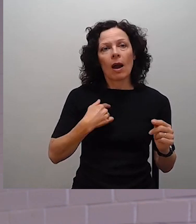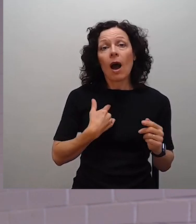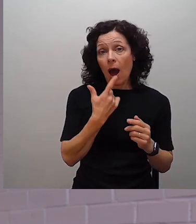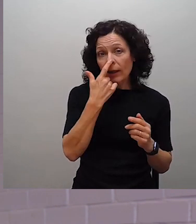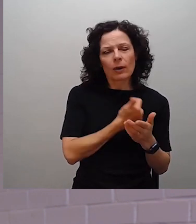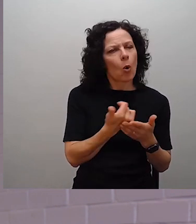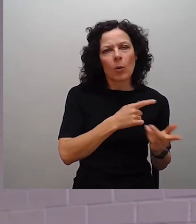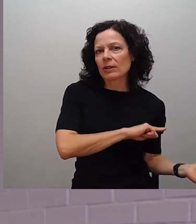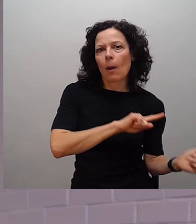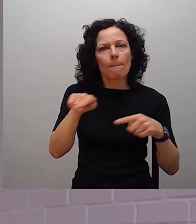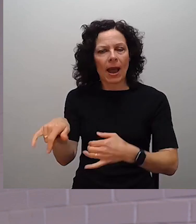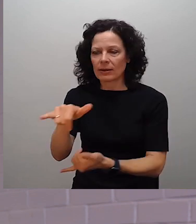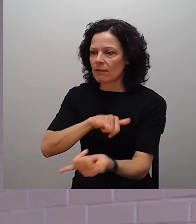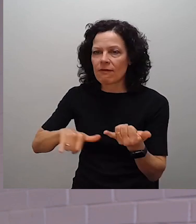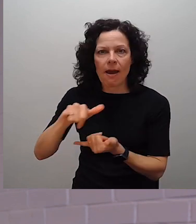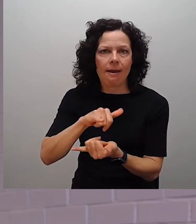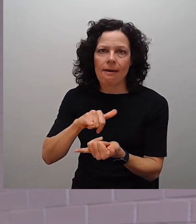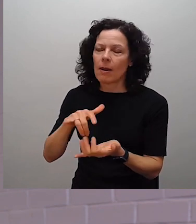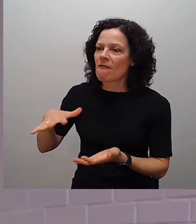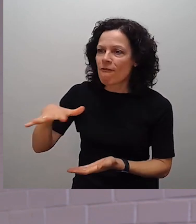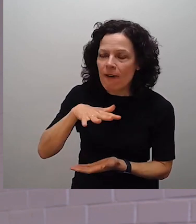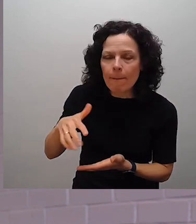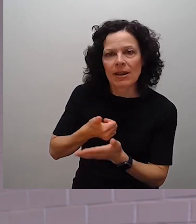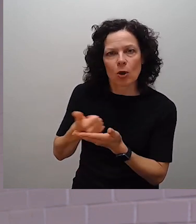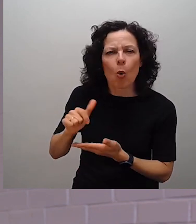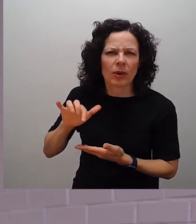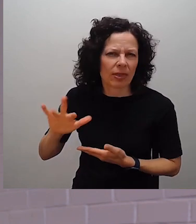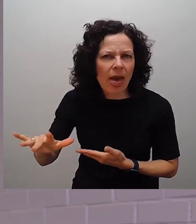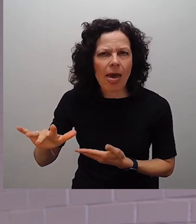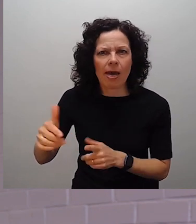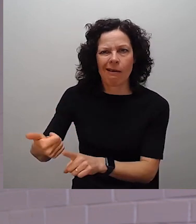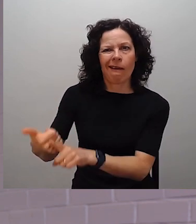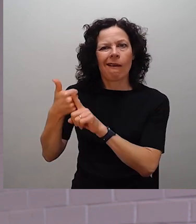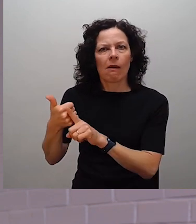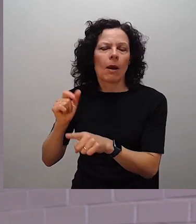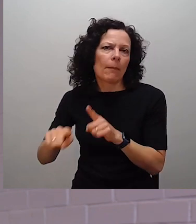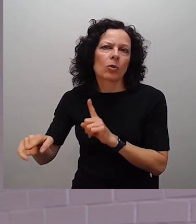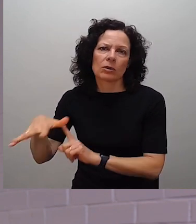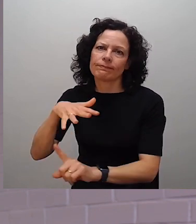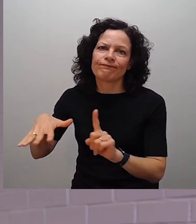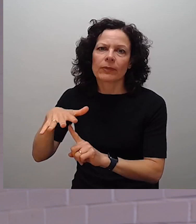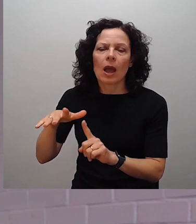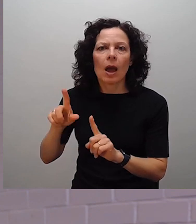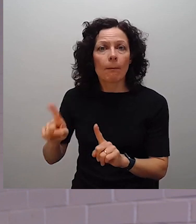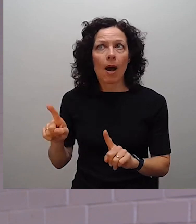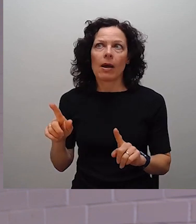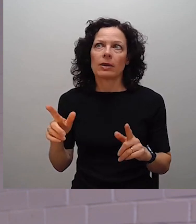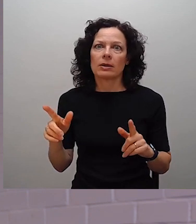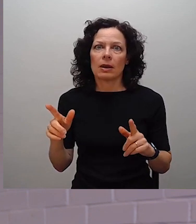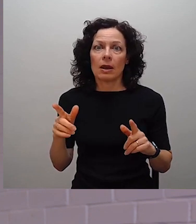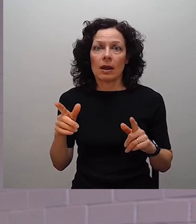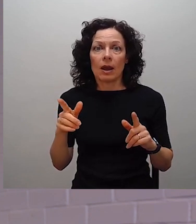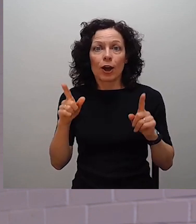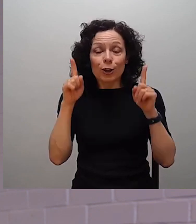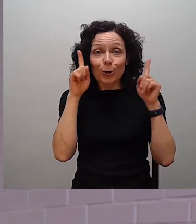the fun fair. It's always going to be there. Your family's always going to be there for you in most circumstances. But it